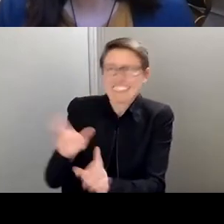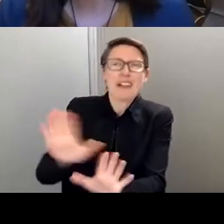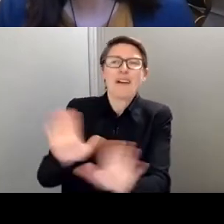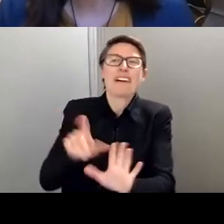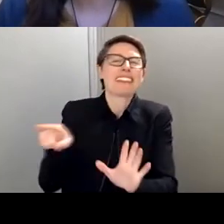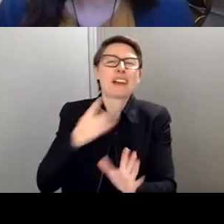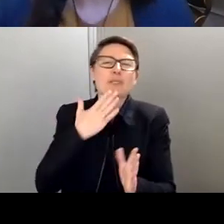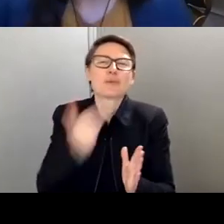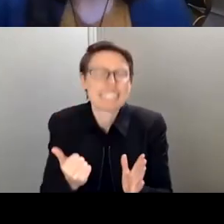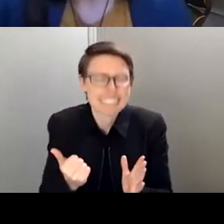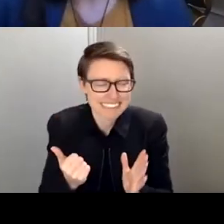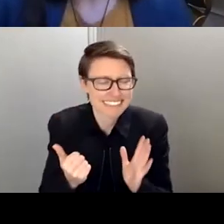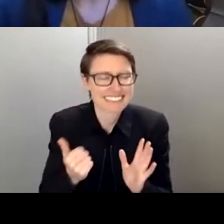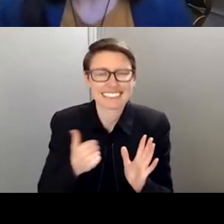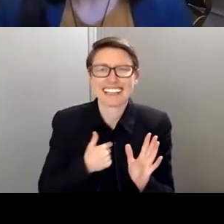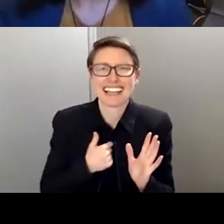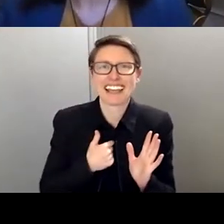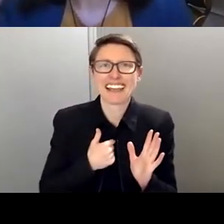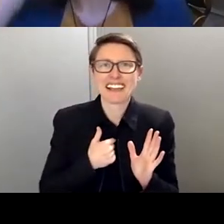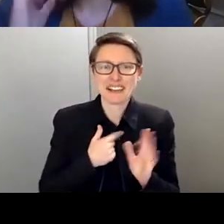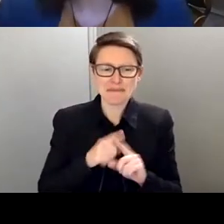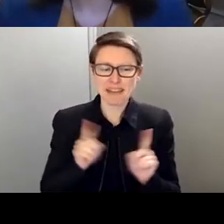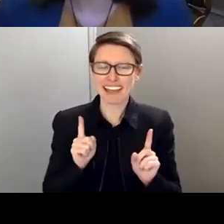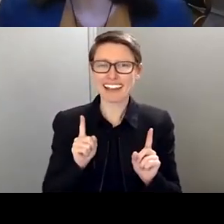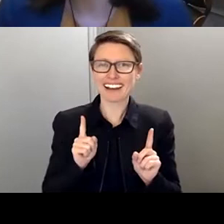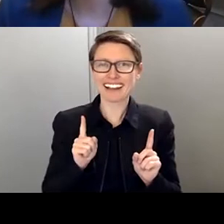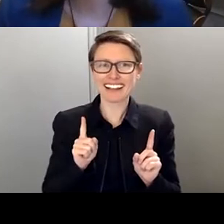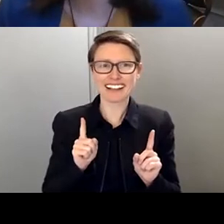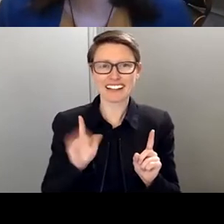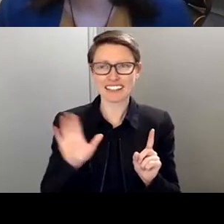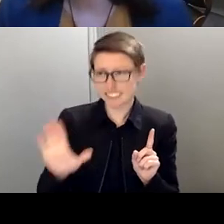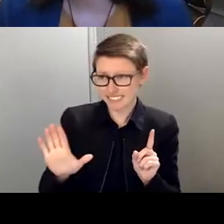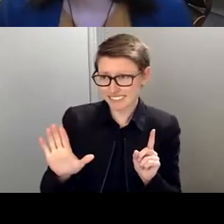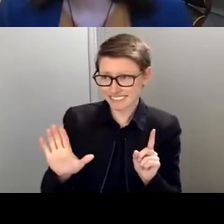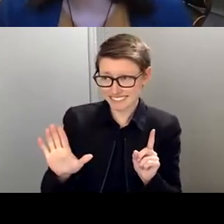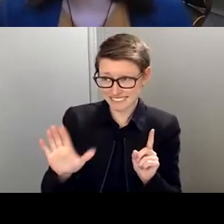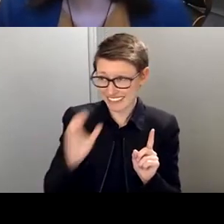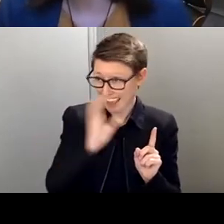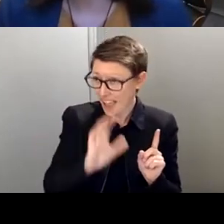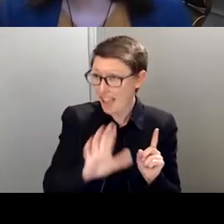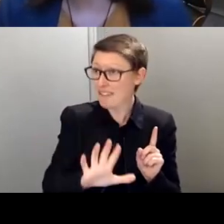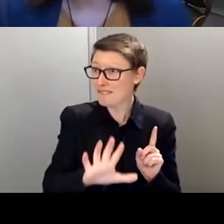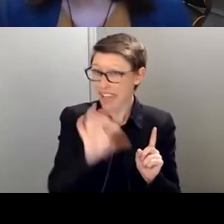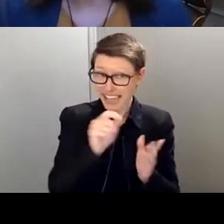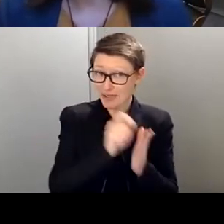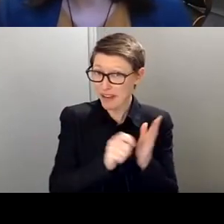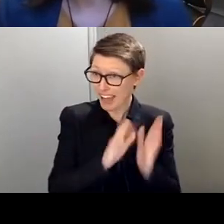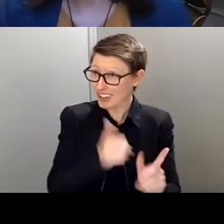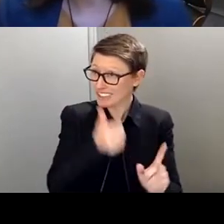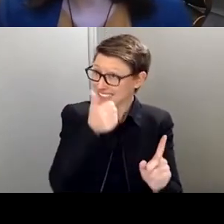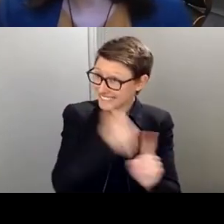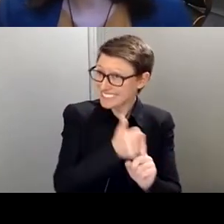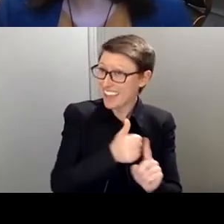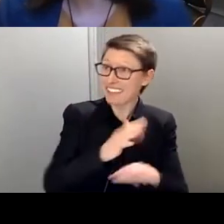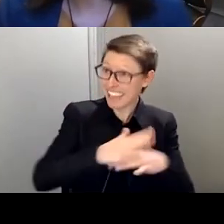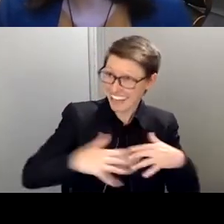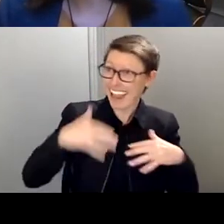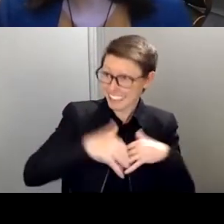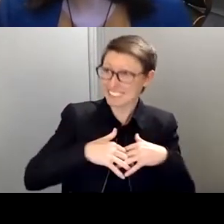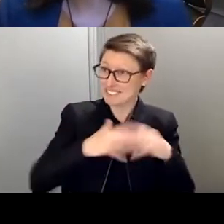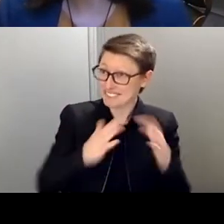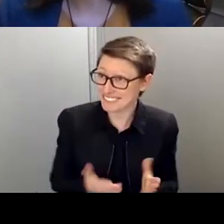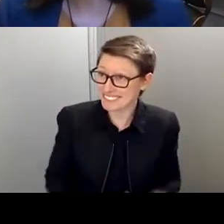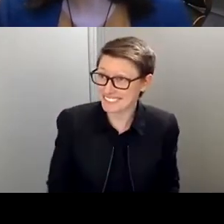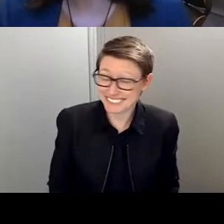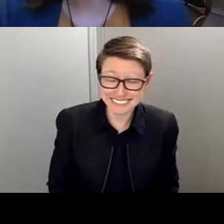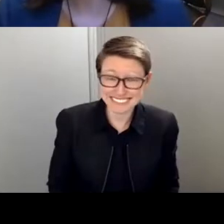like, well, how about just find a Native writer? Right. You know, how about that? And so